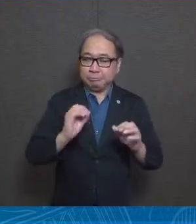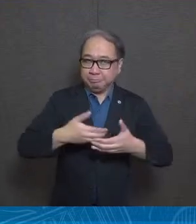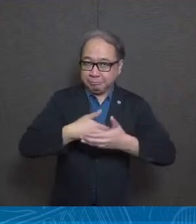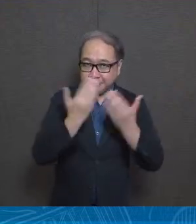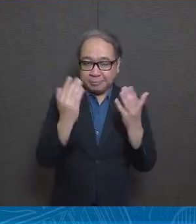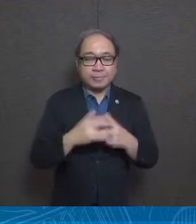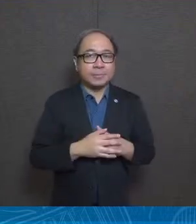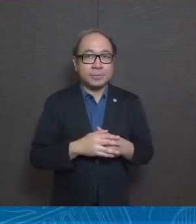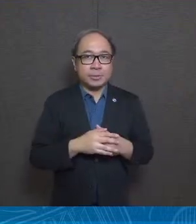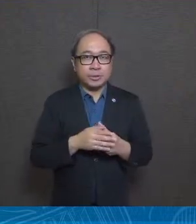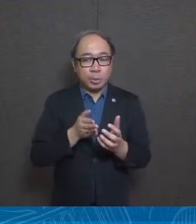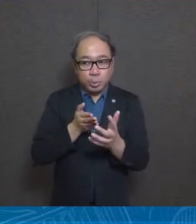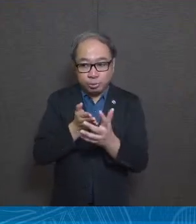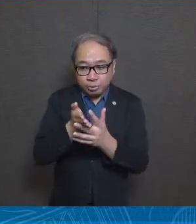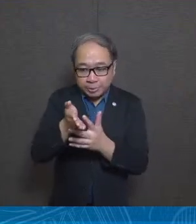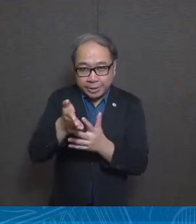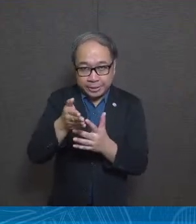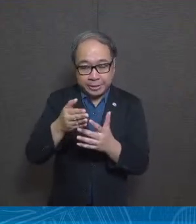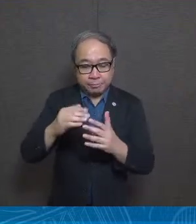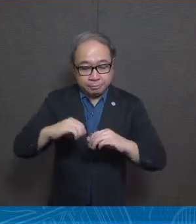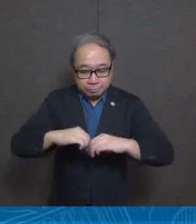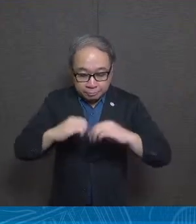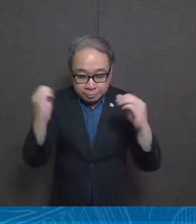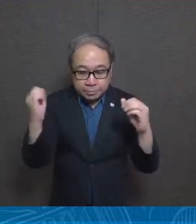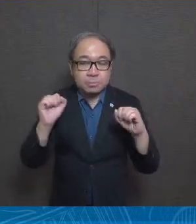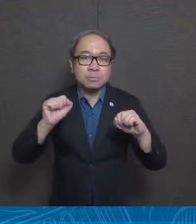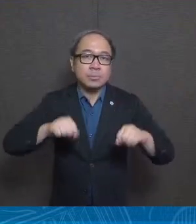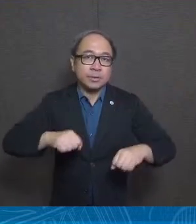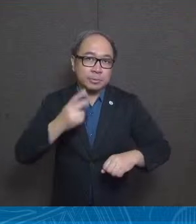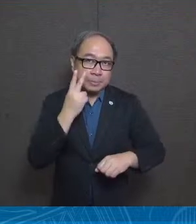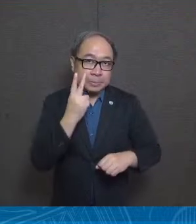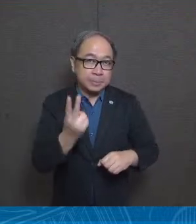data, shared, source, open source, data for all,